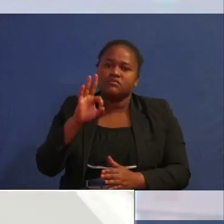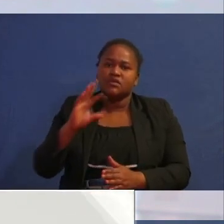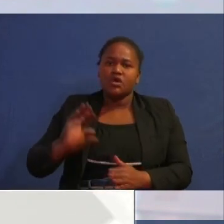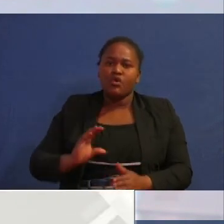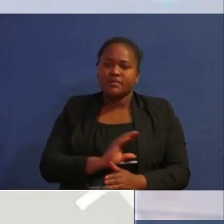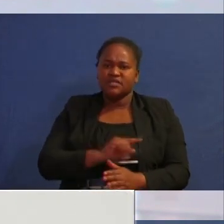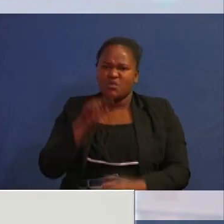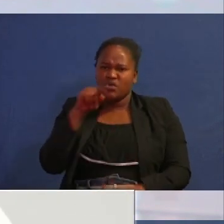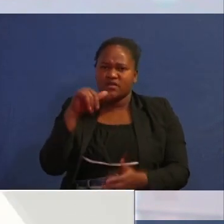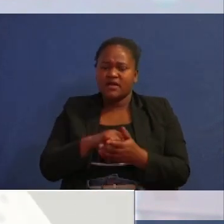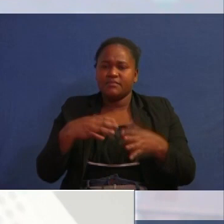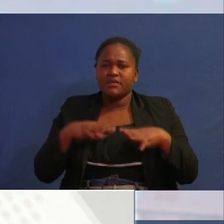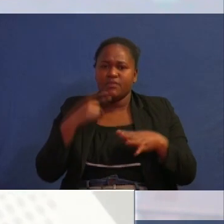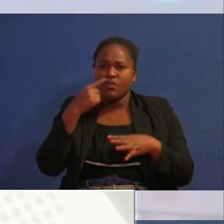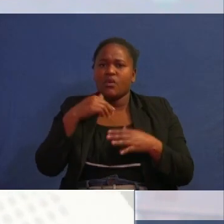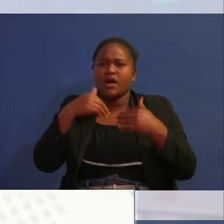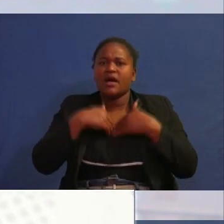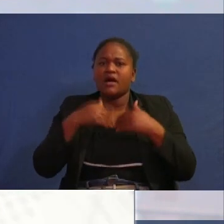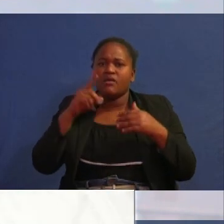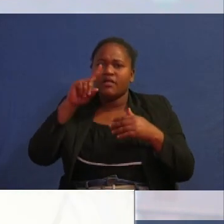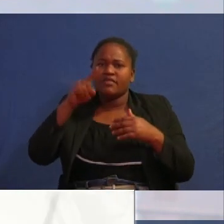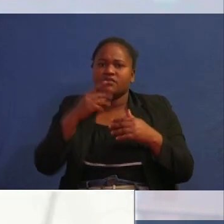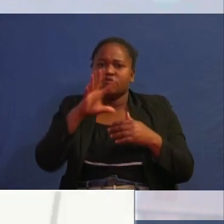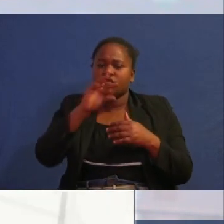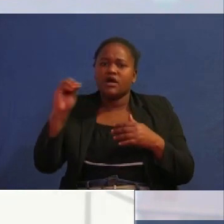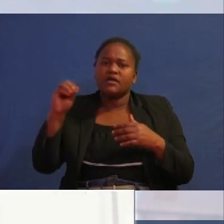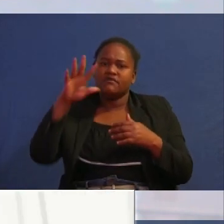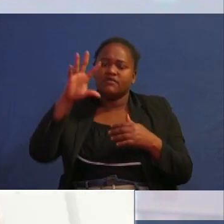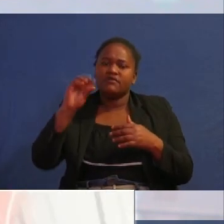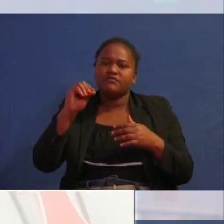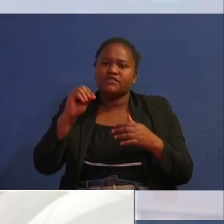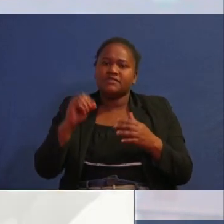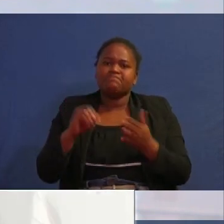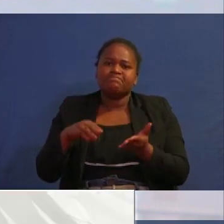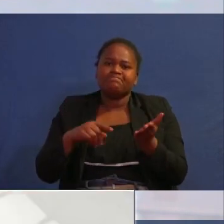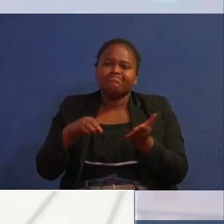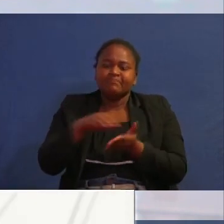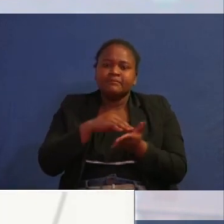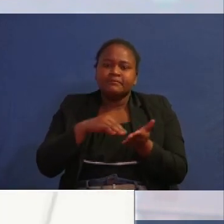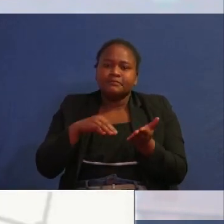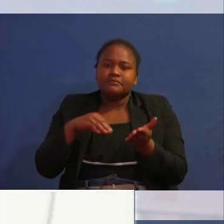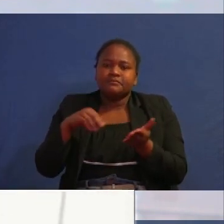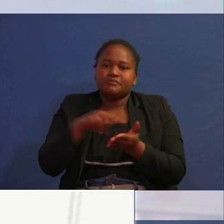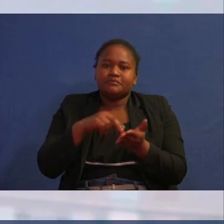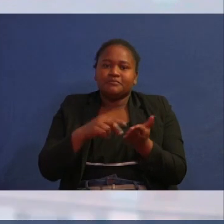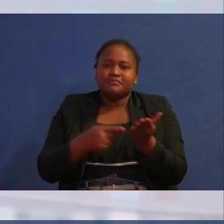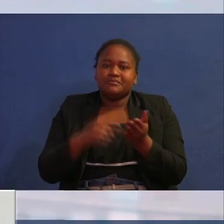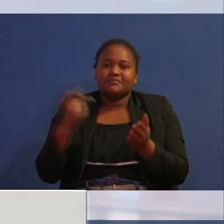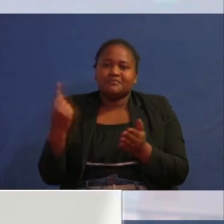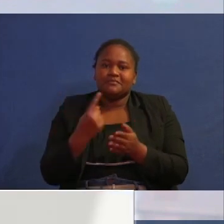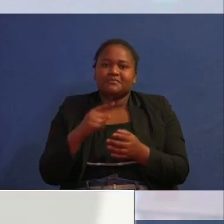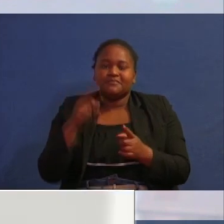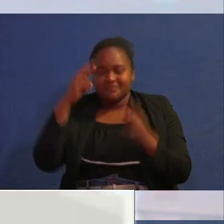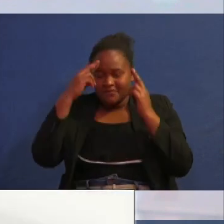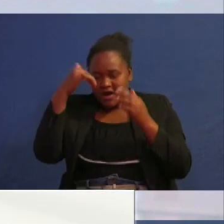are now warning that the project to roll out 1,450 digital hubs in each ward across the country is at